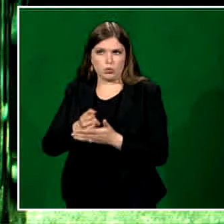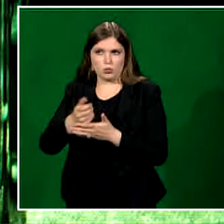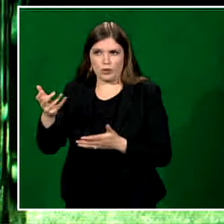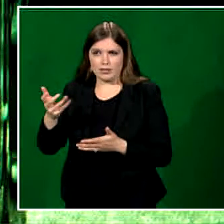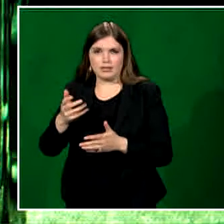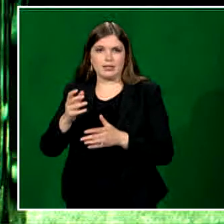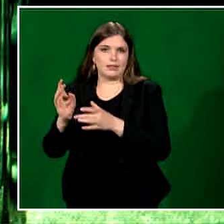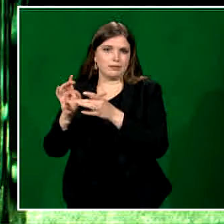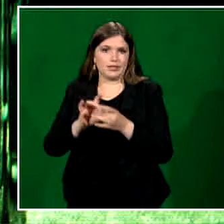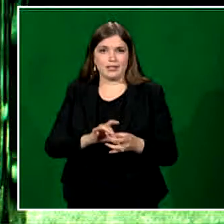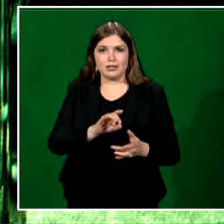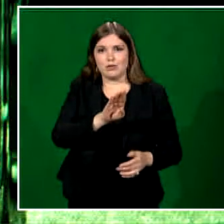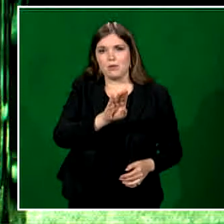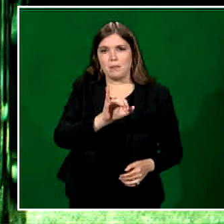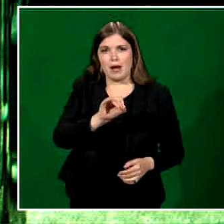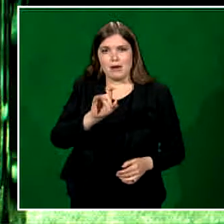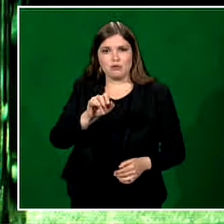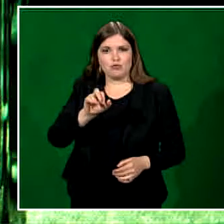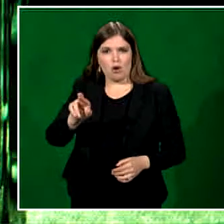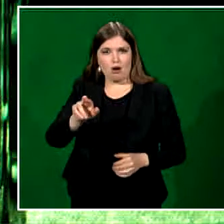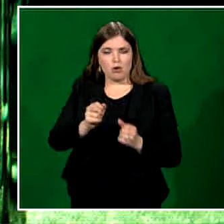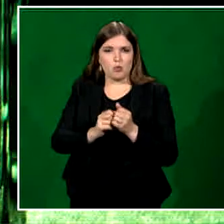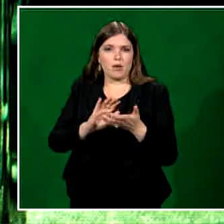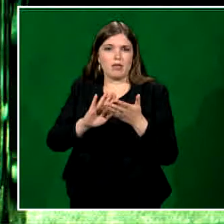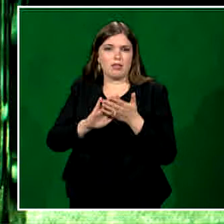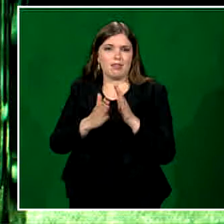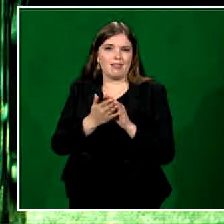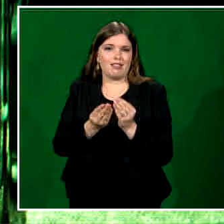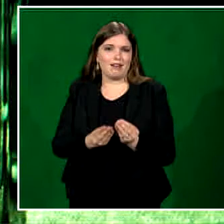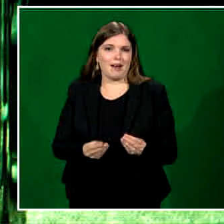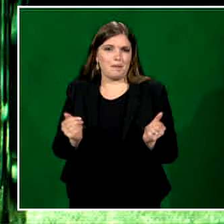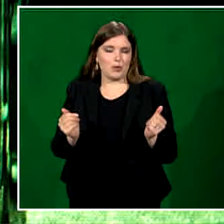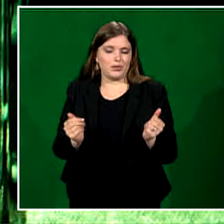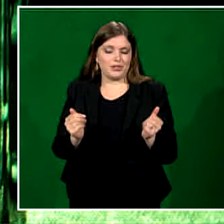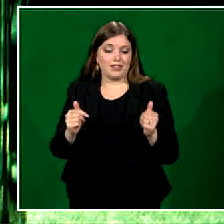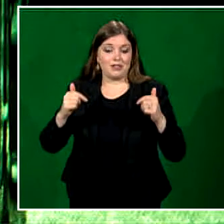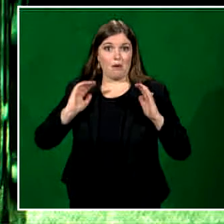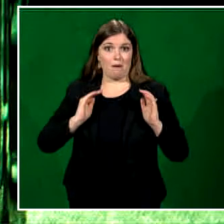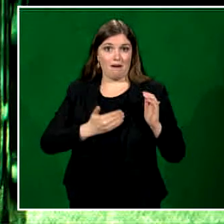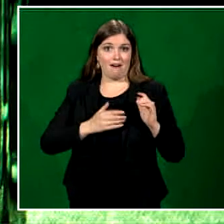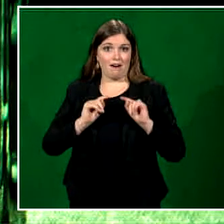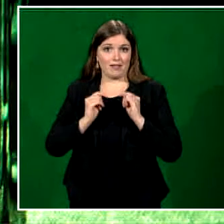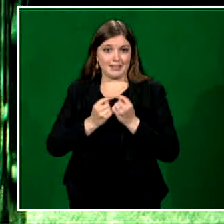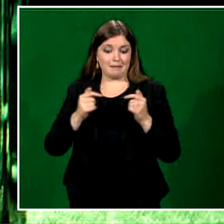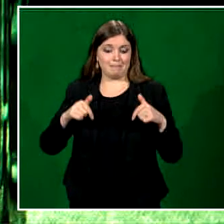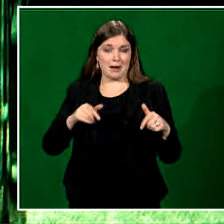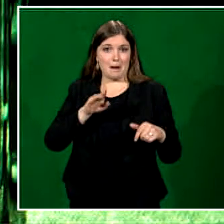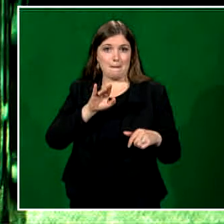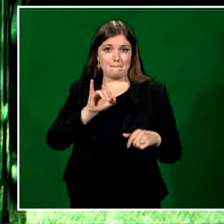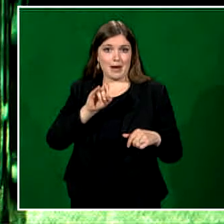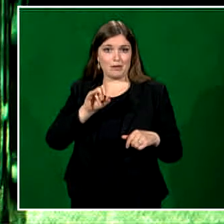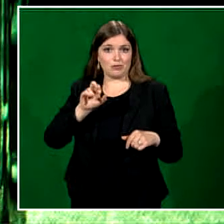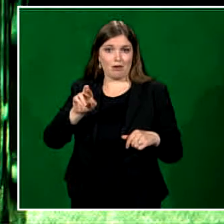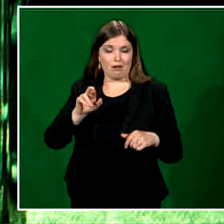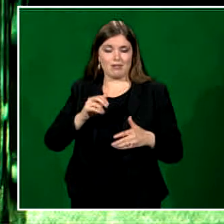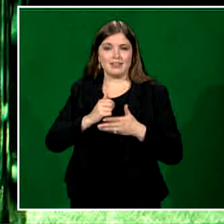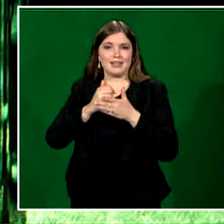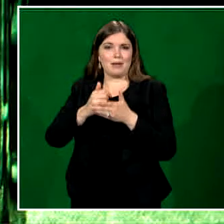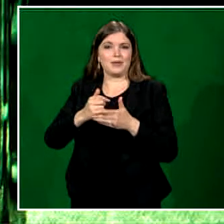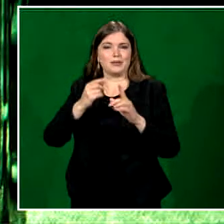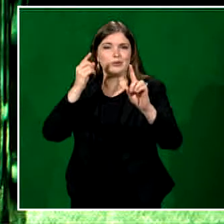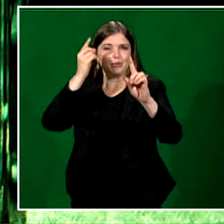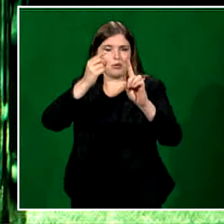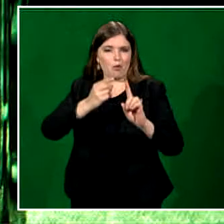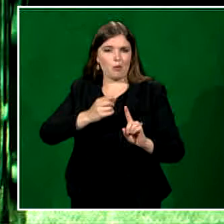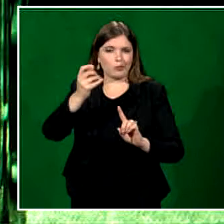and compost. And by so doing, Team Biochar is helping to achieve Sustainable Development Goals 1,